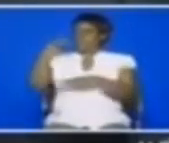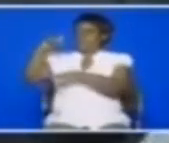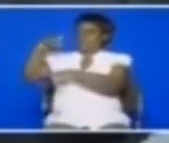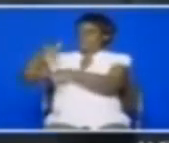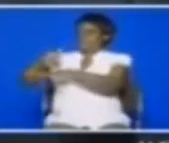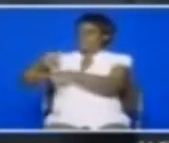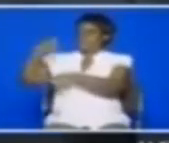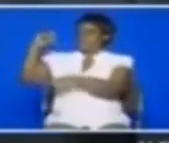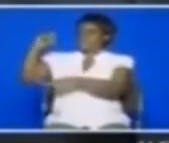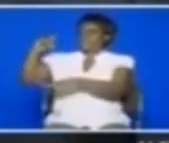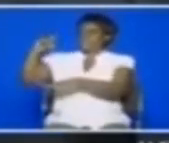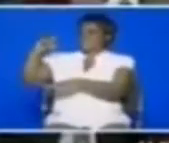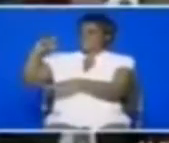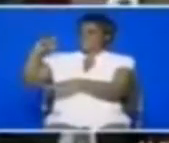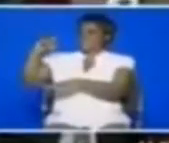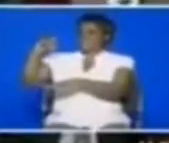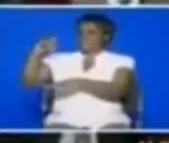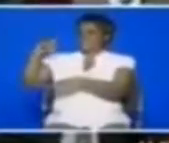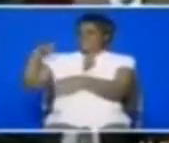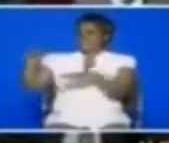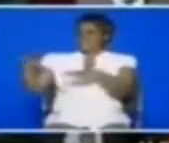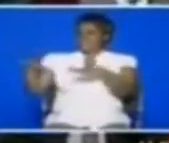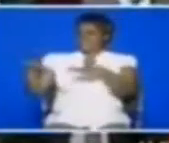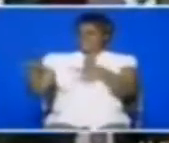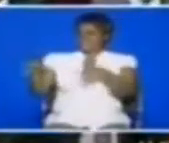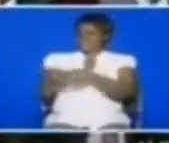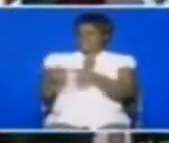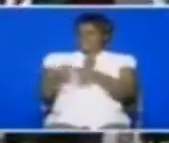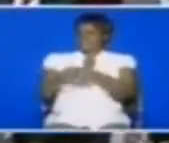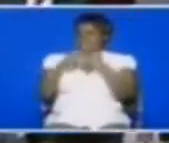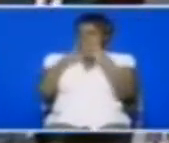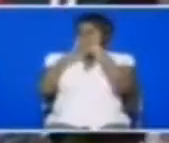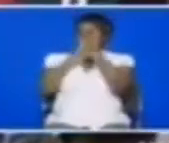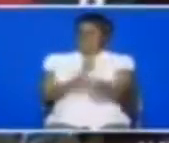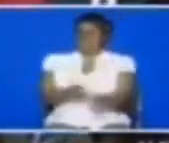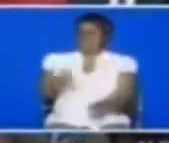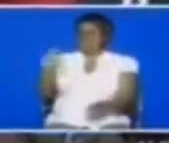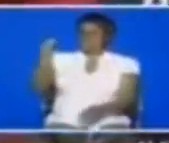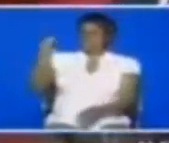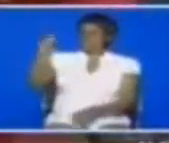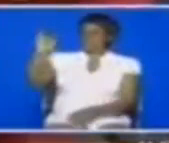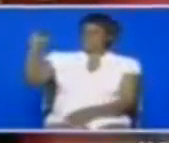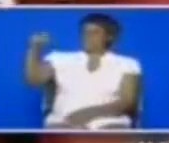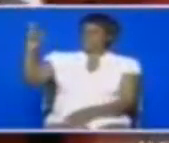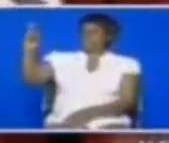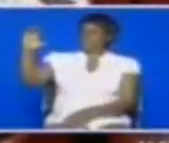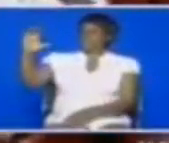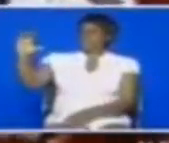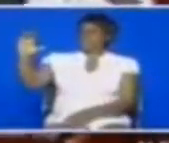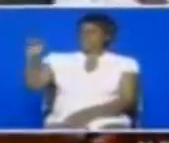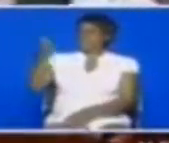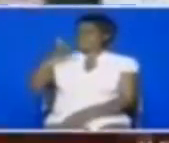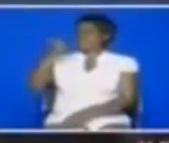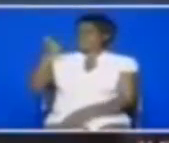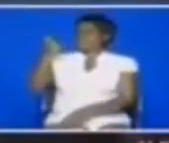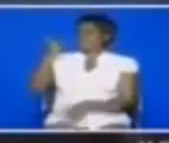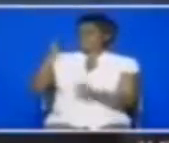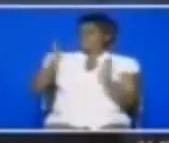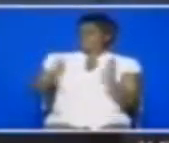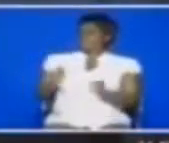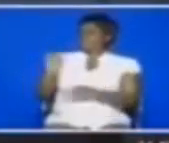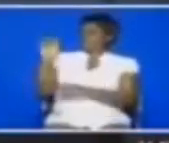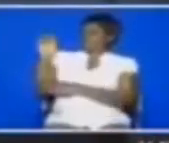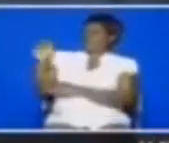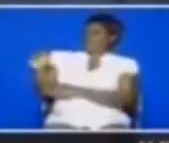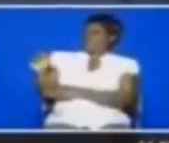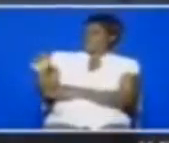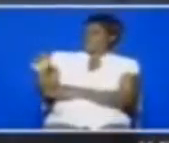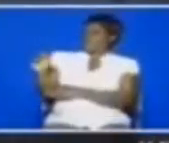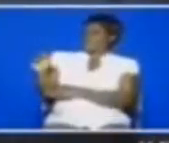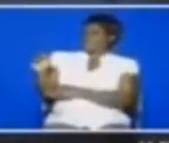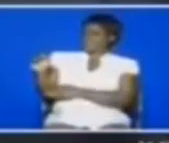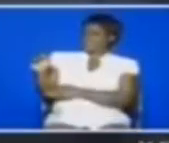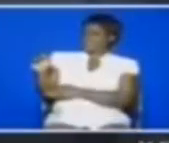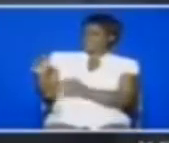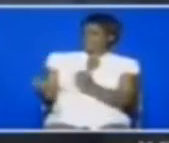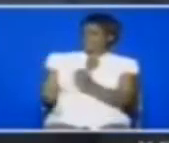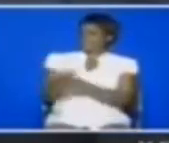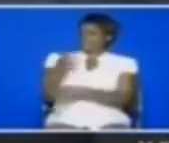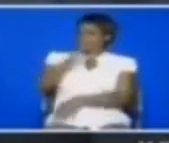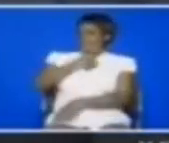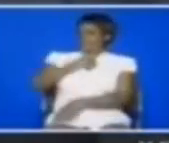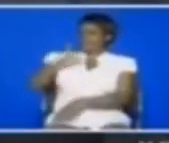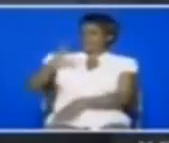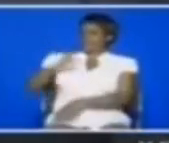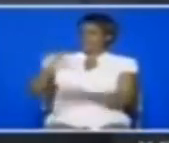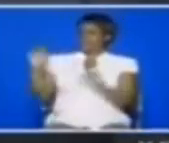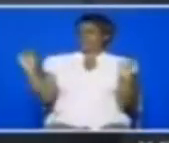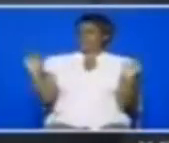affected as per the report of the TJRC. Best person now to be asked why he's not formulating the committee, and I'm sure